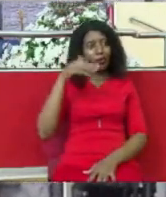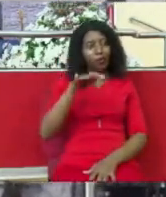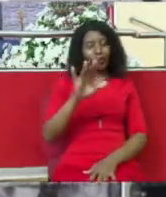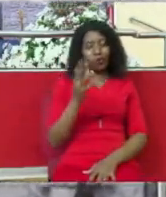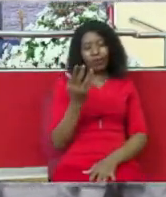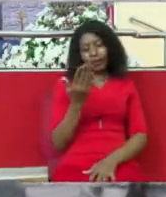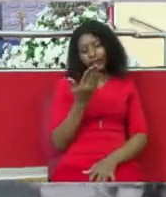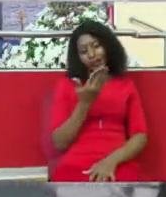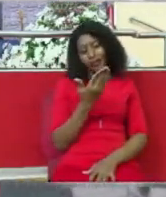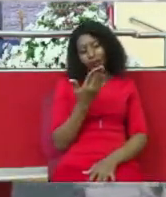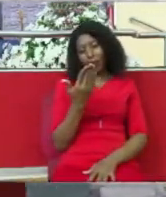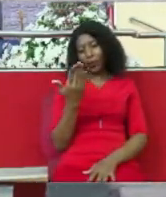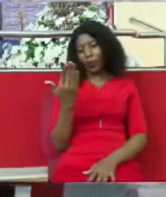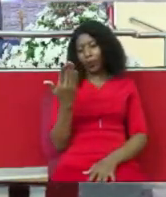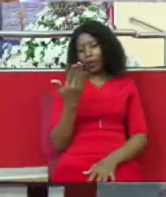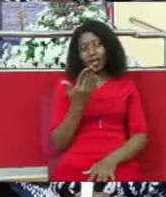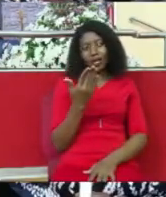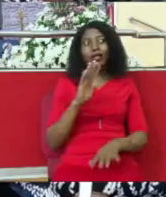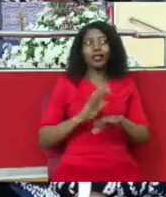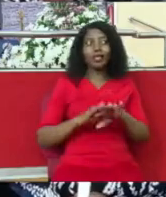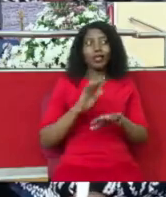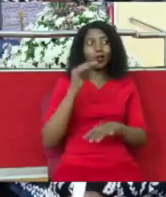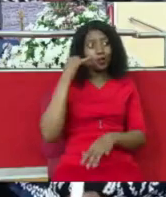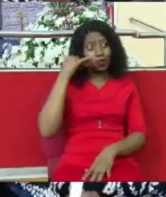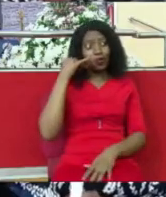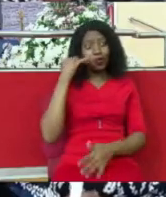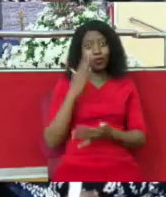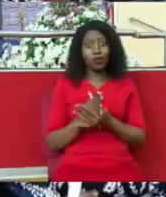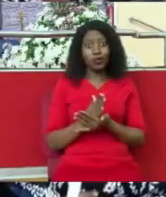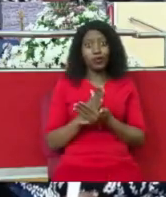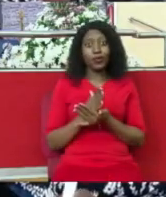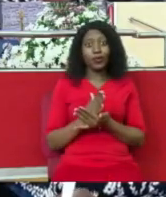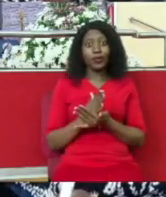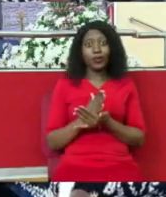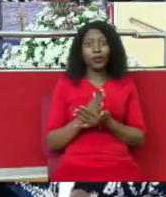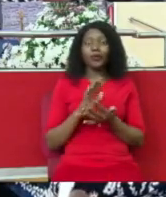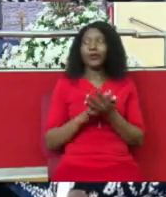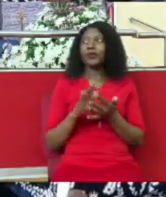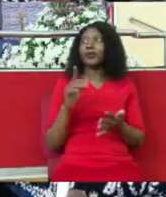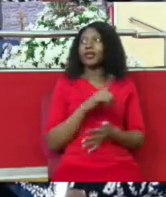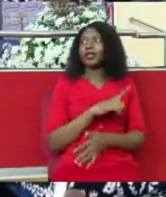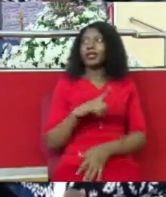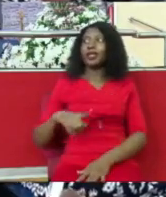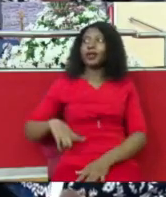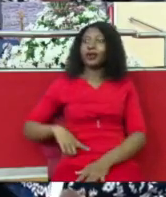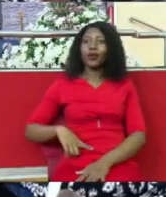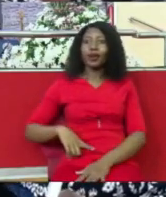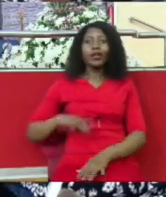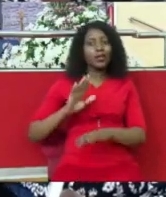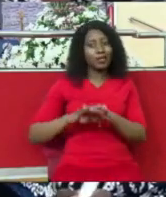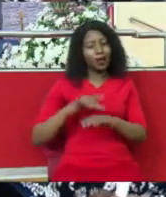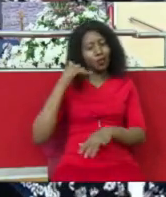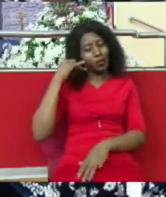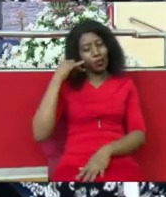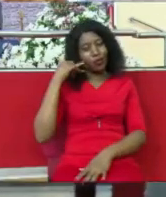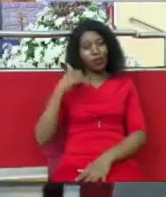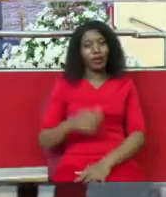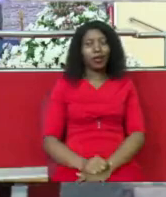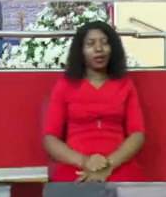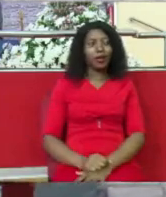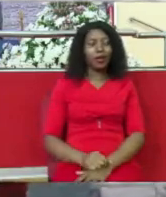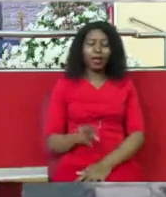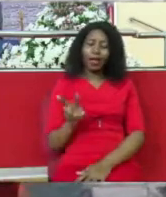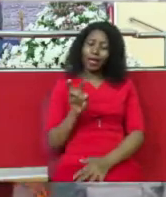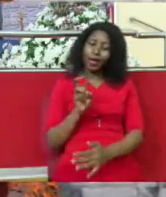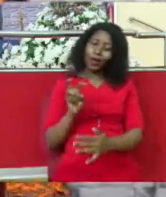look at it. Iangalie, si ni simu poa? It's a good phone. Bwana Yesu asifiwe. Ni simu poa, si ndio? Angalia